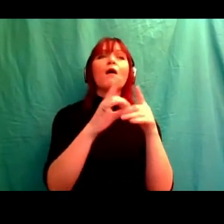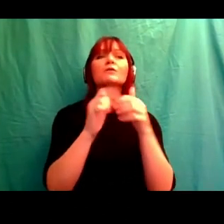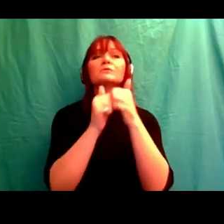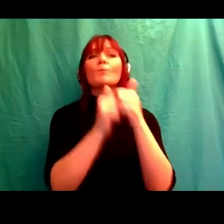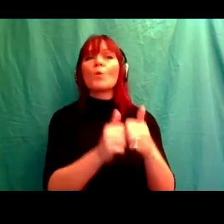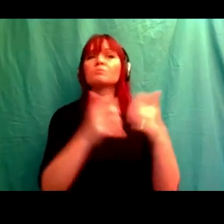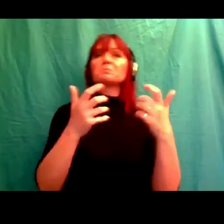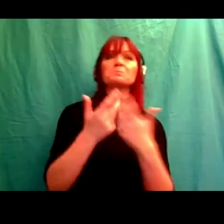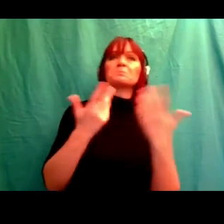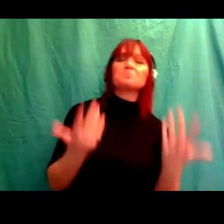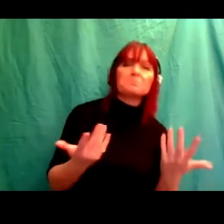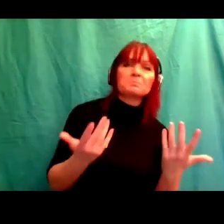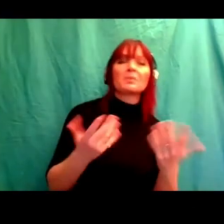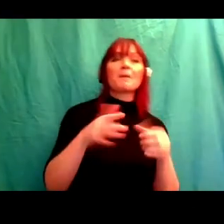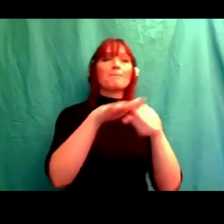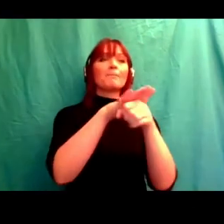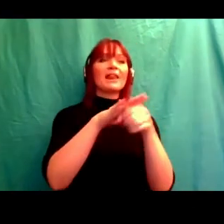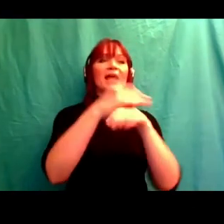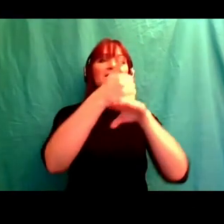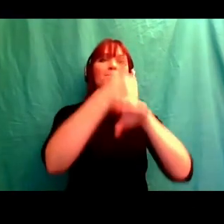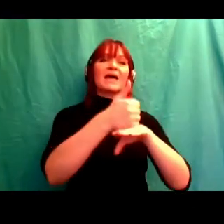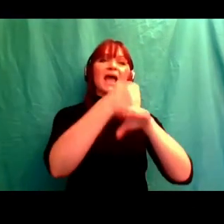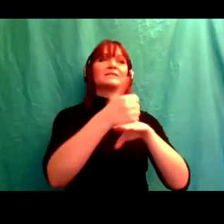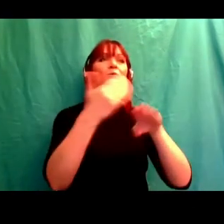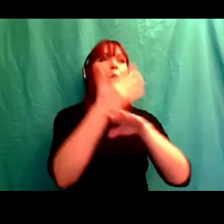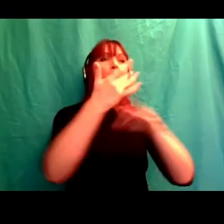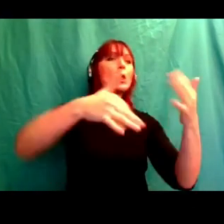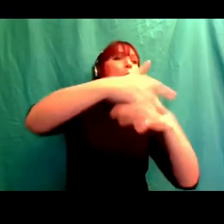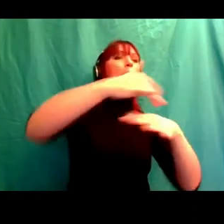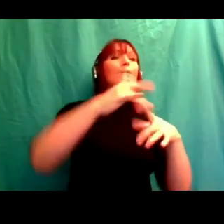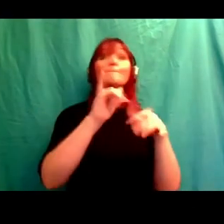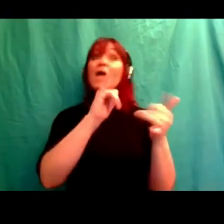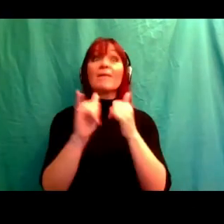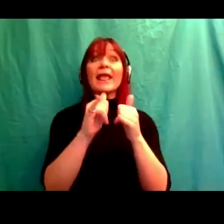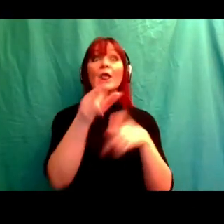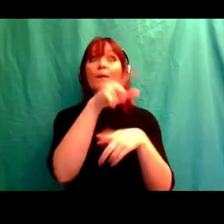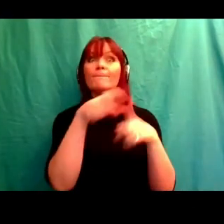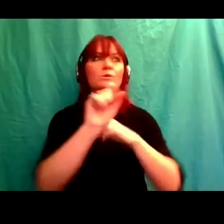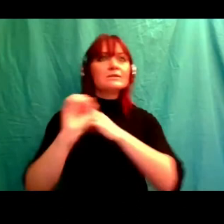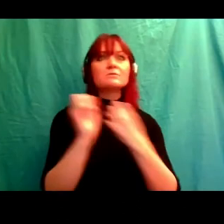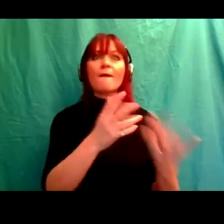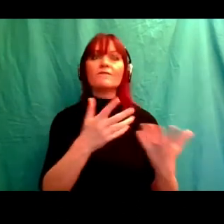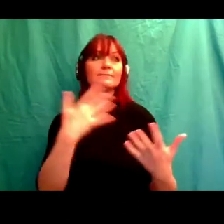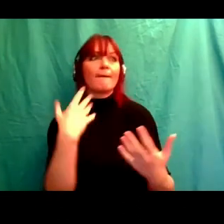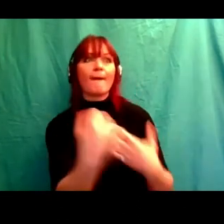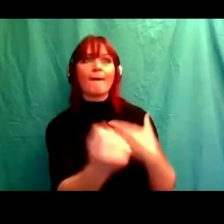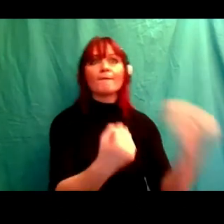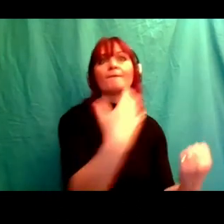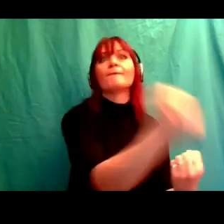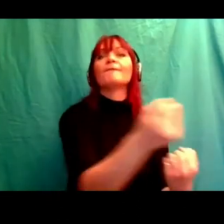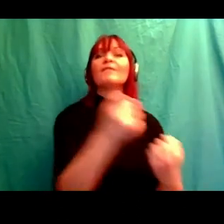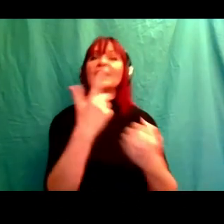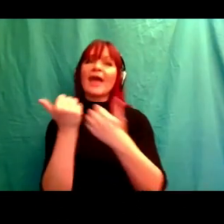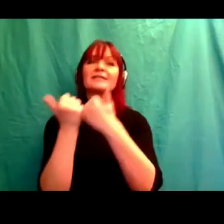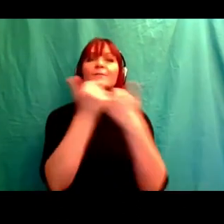place-based work that can mean that there's a vibrant set of local community-based services that can provide support and network and peer